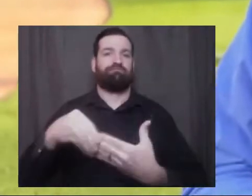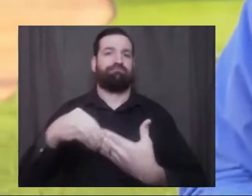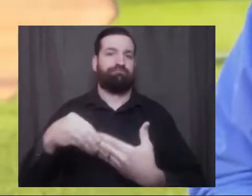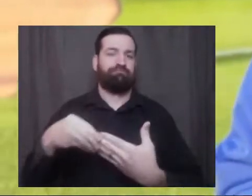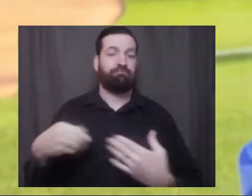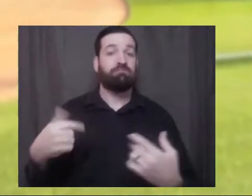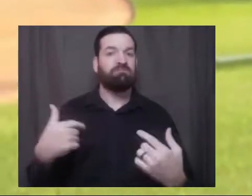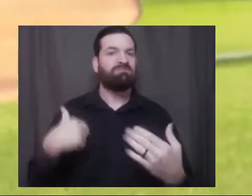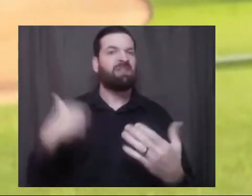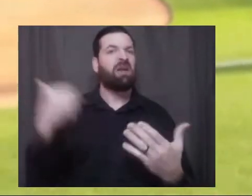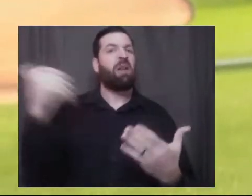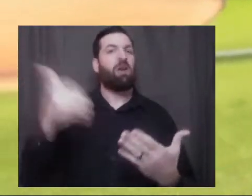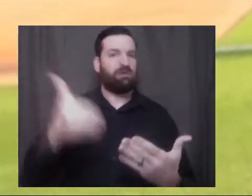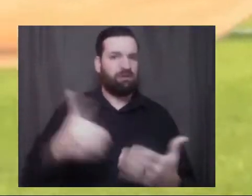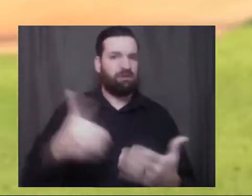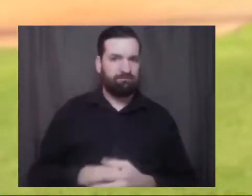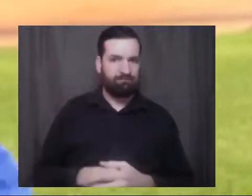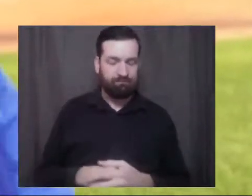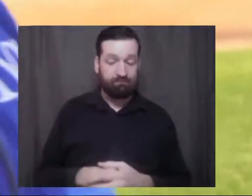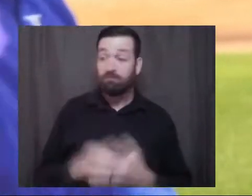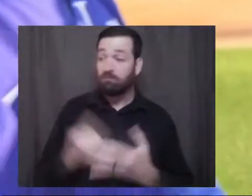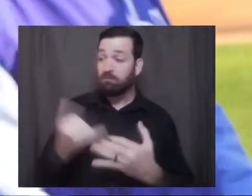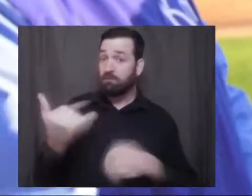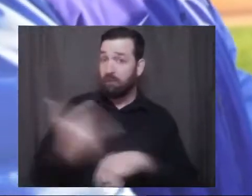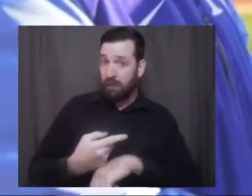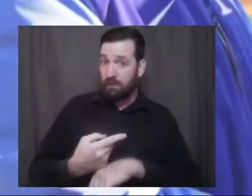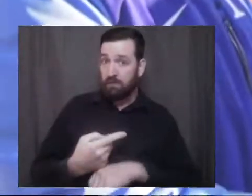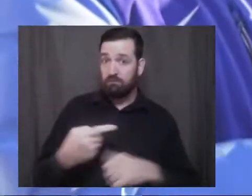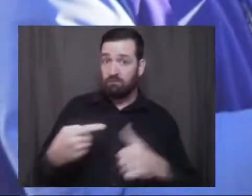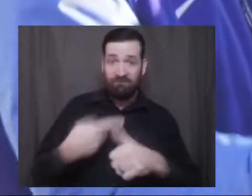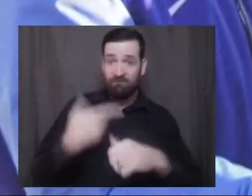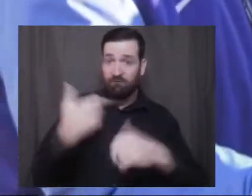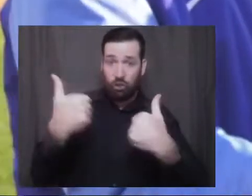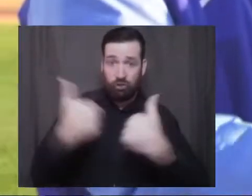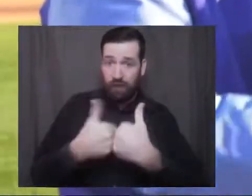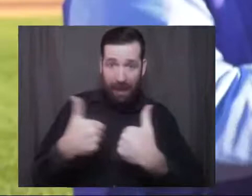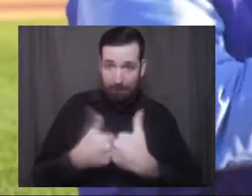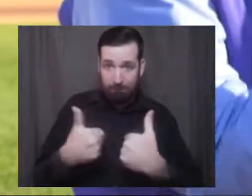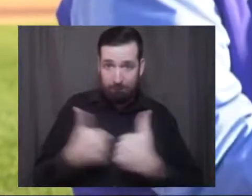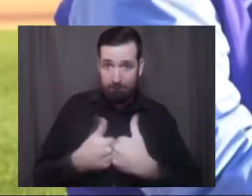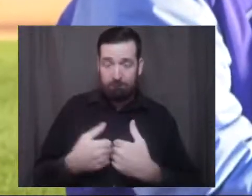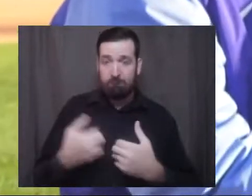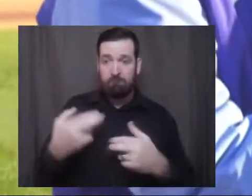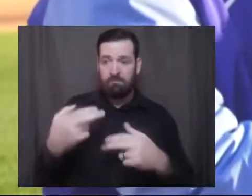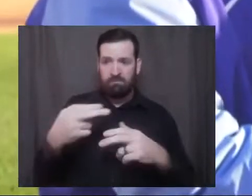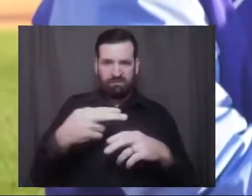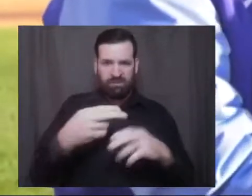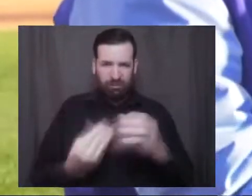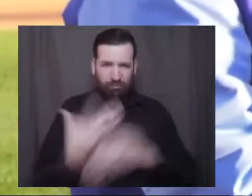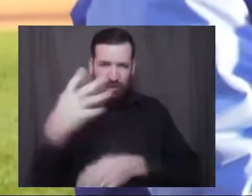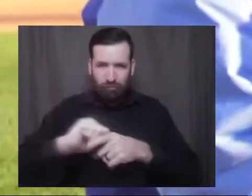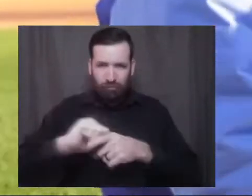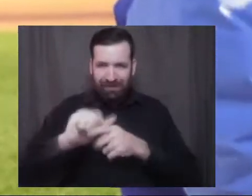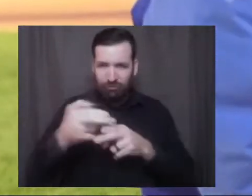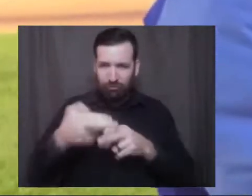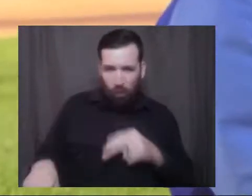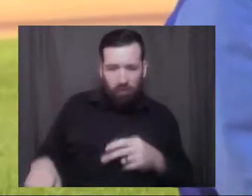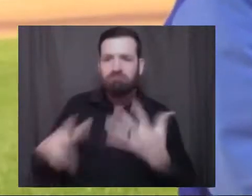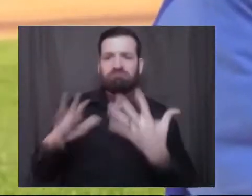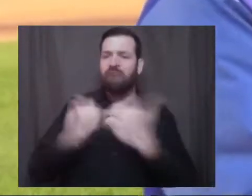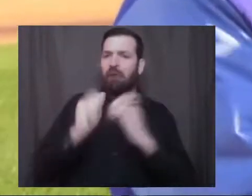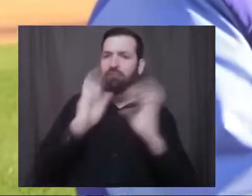close. So today's the first game of the season, a shortened spring training. How did the guys get prepped for this? You know, it